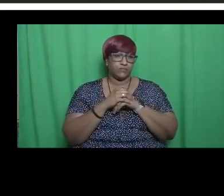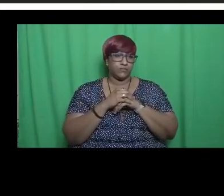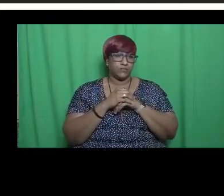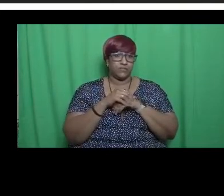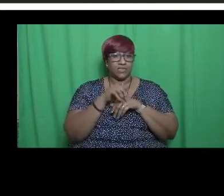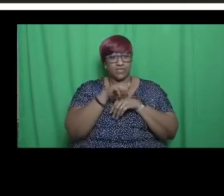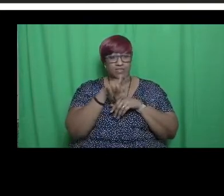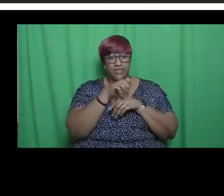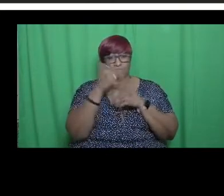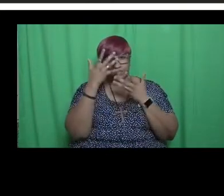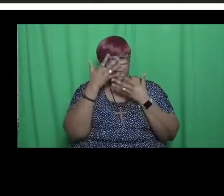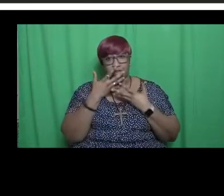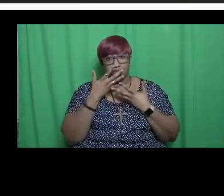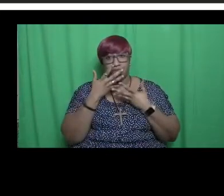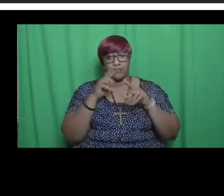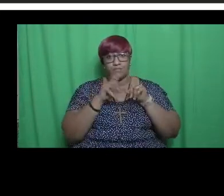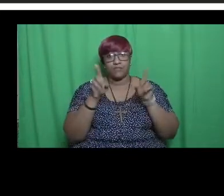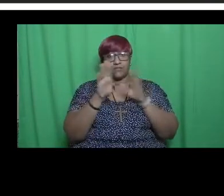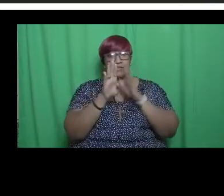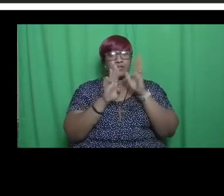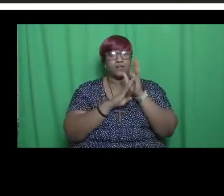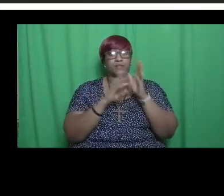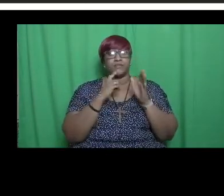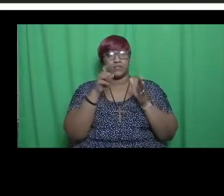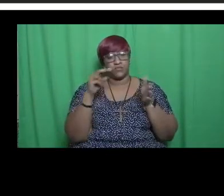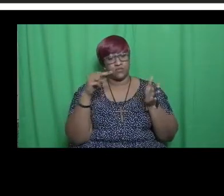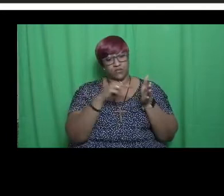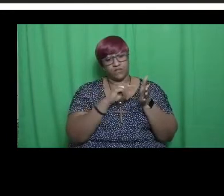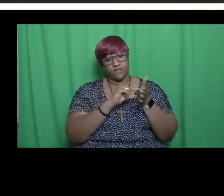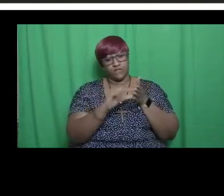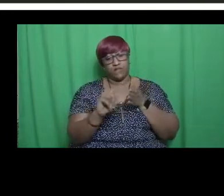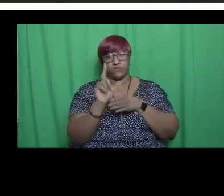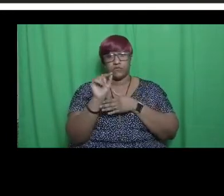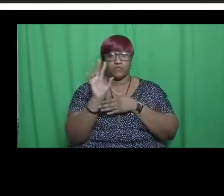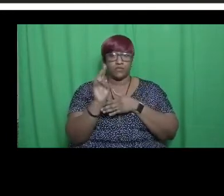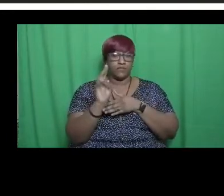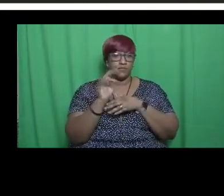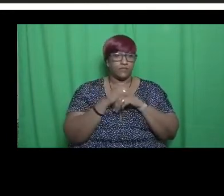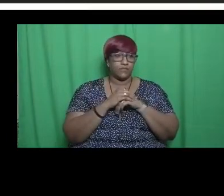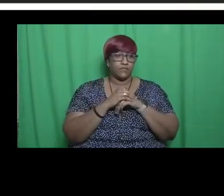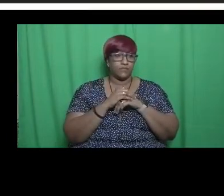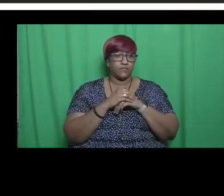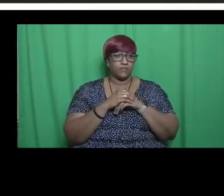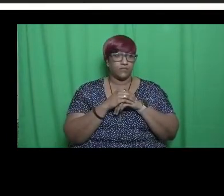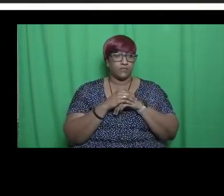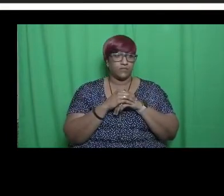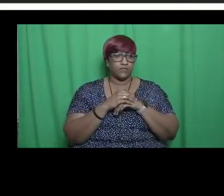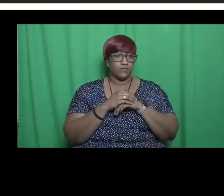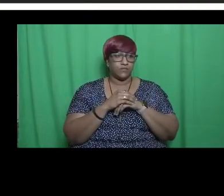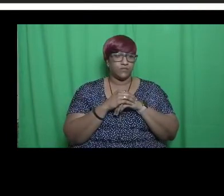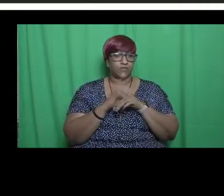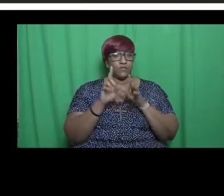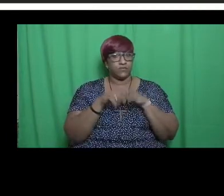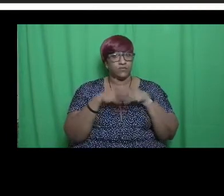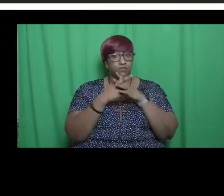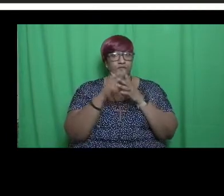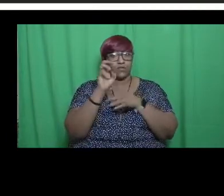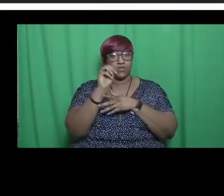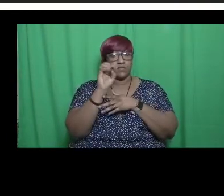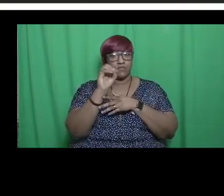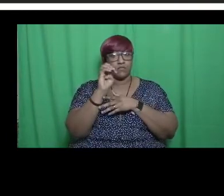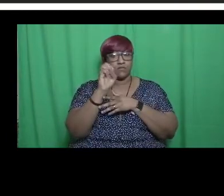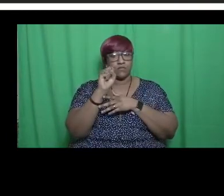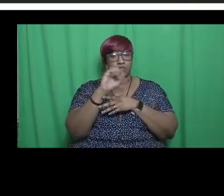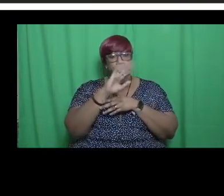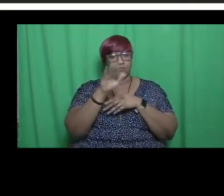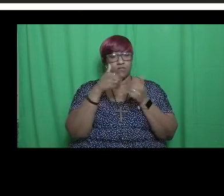were downcast. But the Bible says, if you look at verse 27, and beginning with Moses and all the